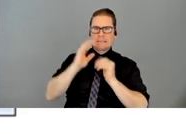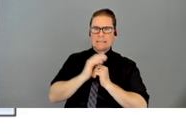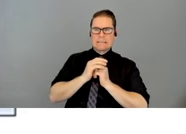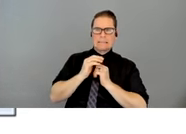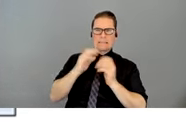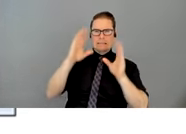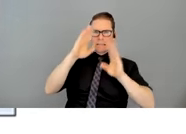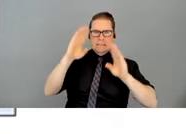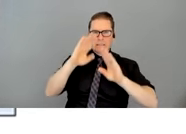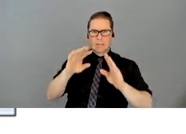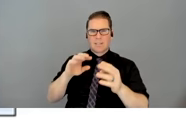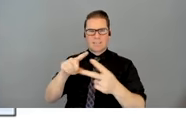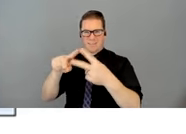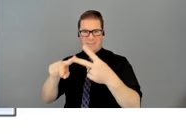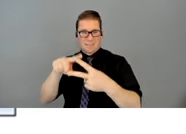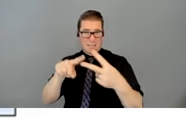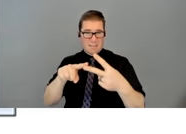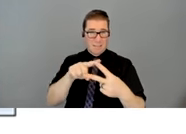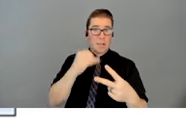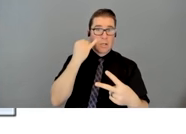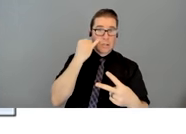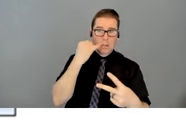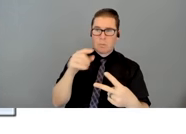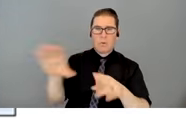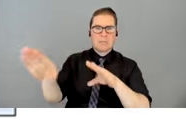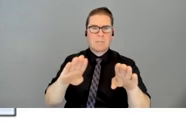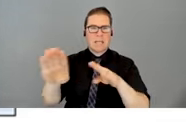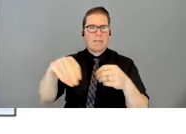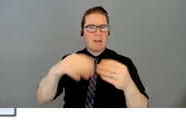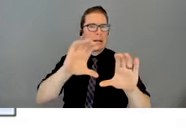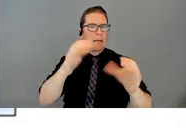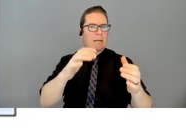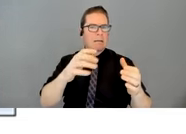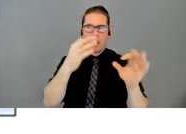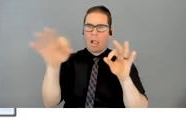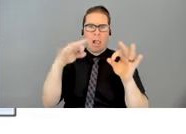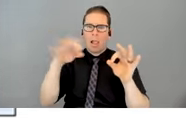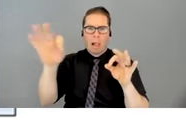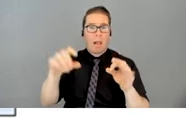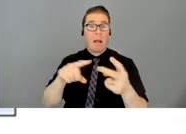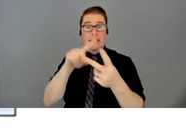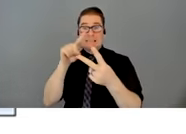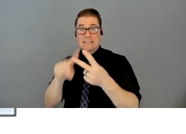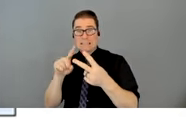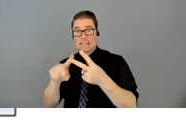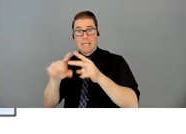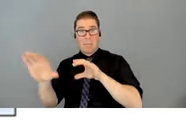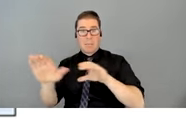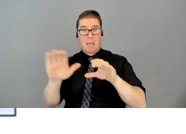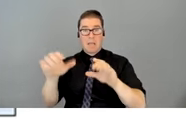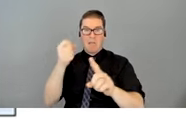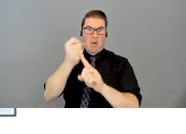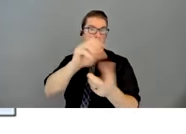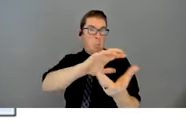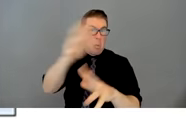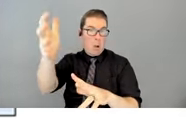behavior, where you believe that there is a threat to the student's self or others,